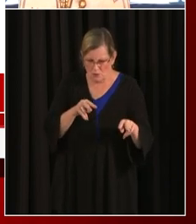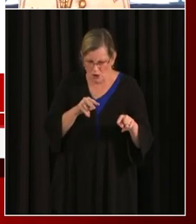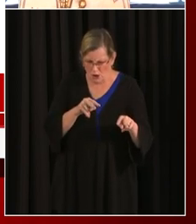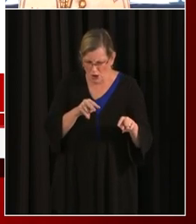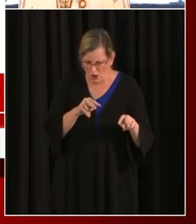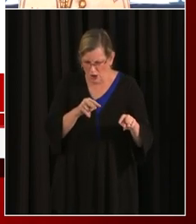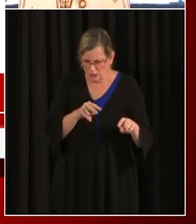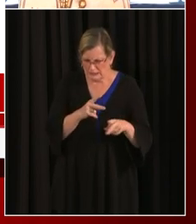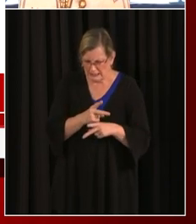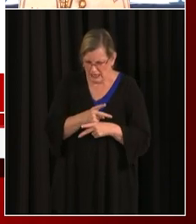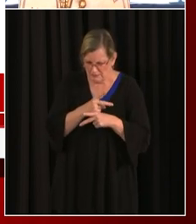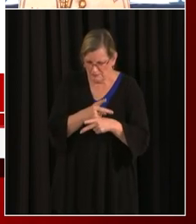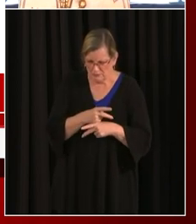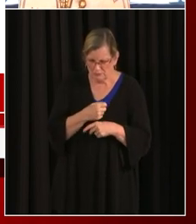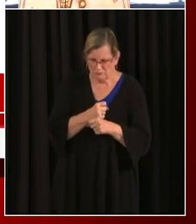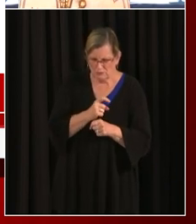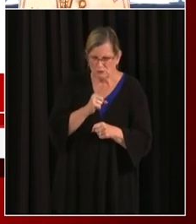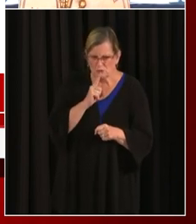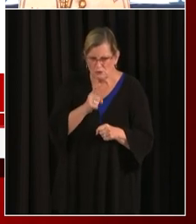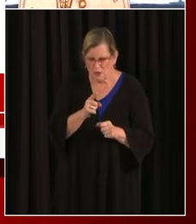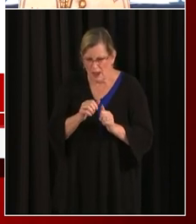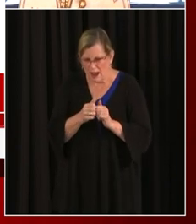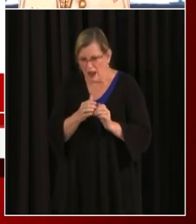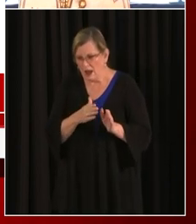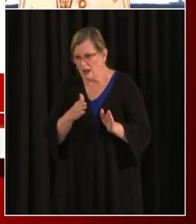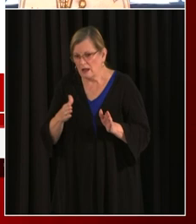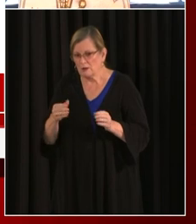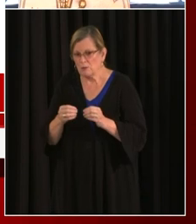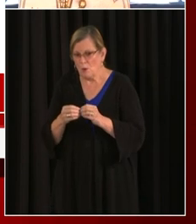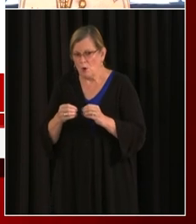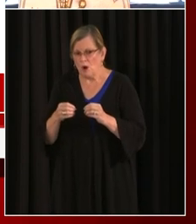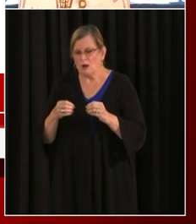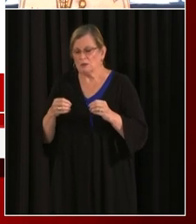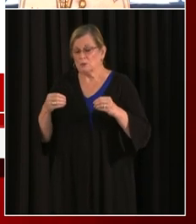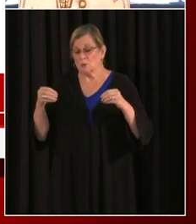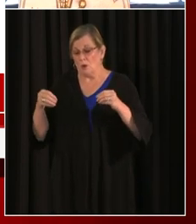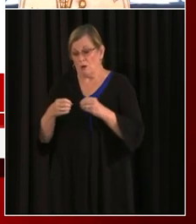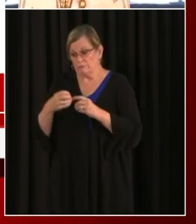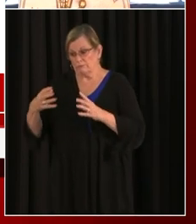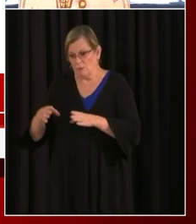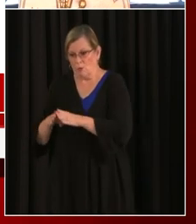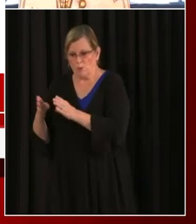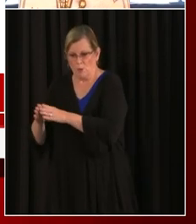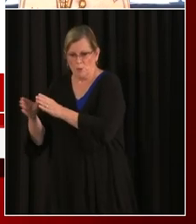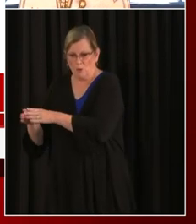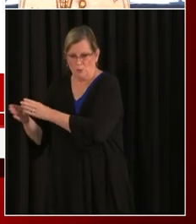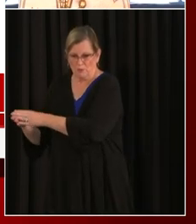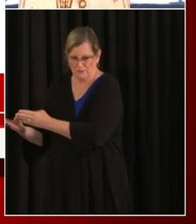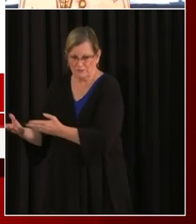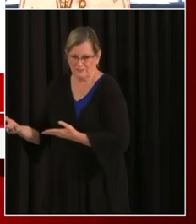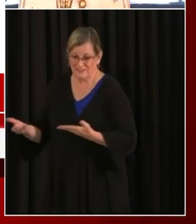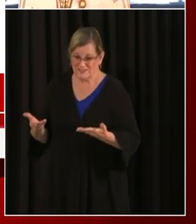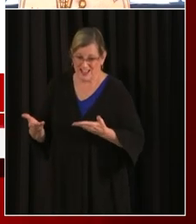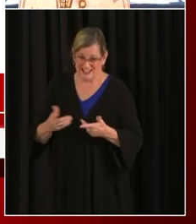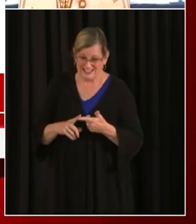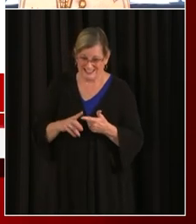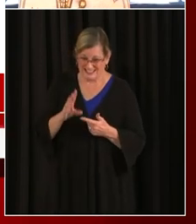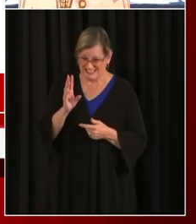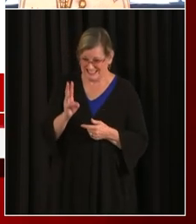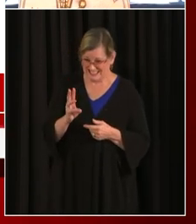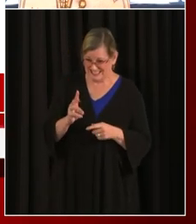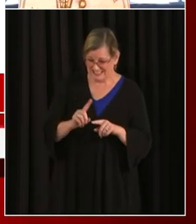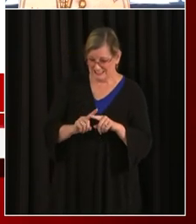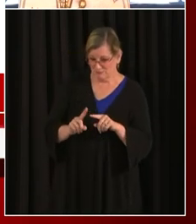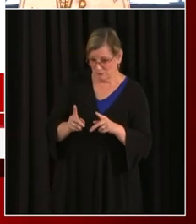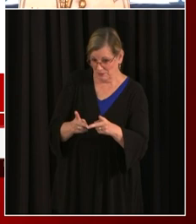other retailers before they were allowed to open. We invited 6 venues to participate in the